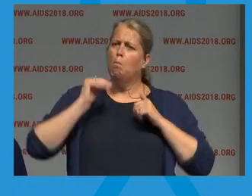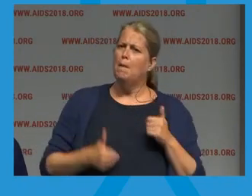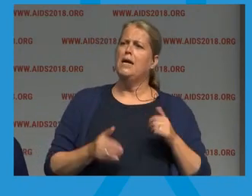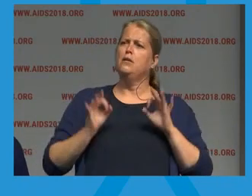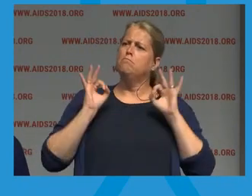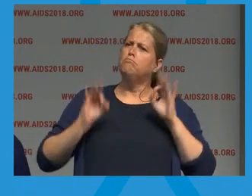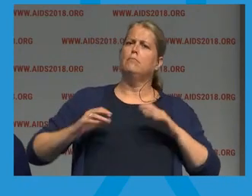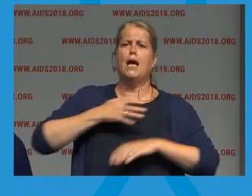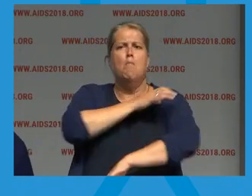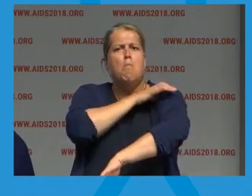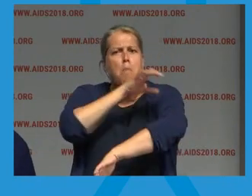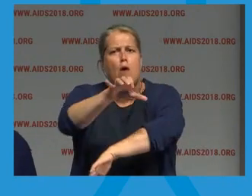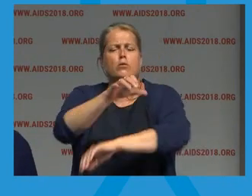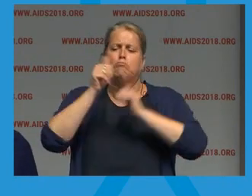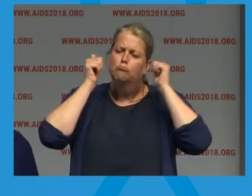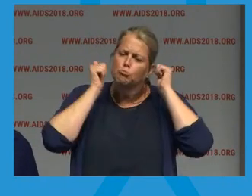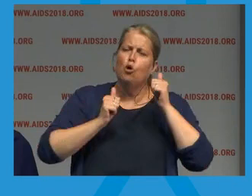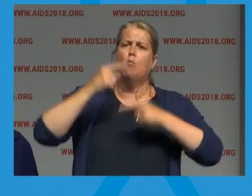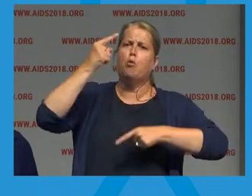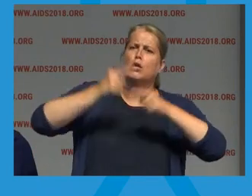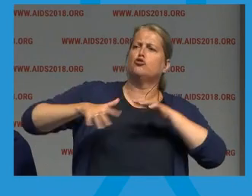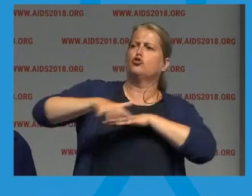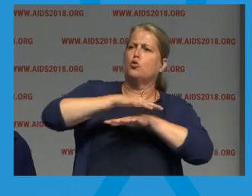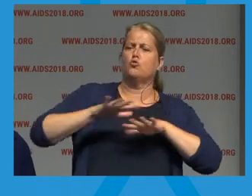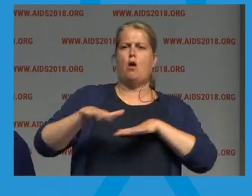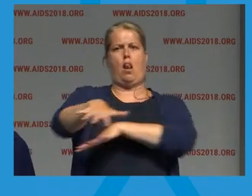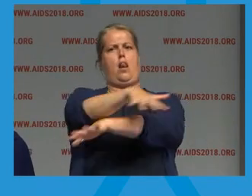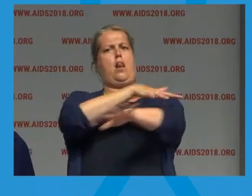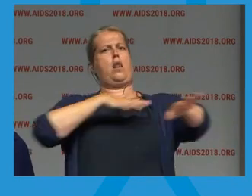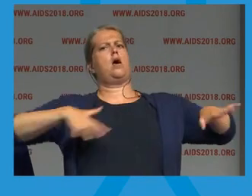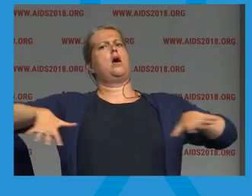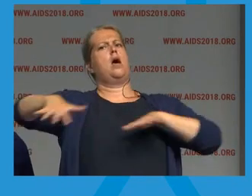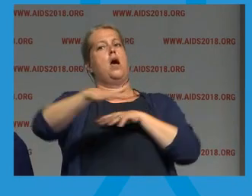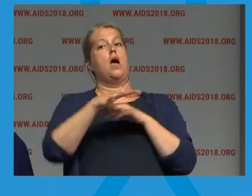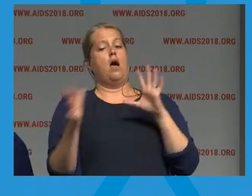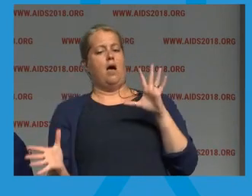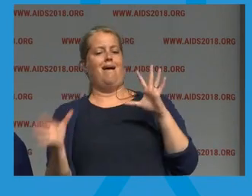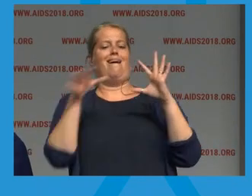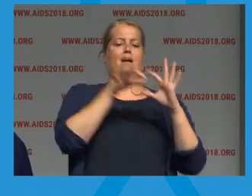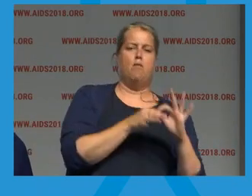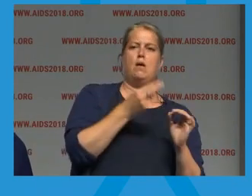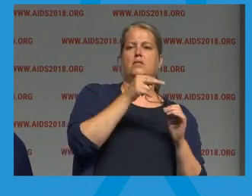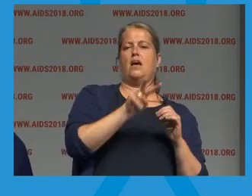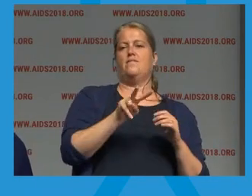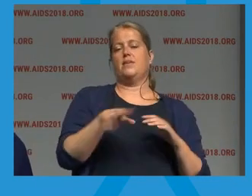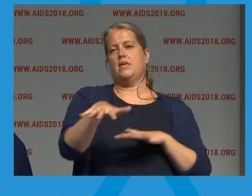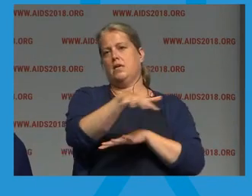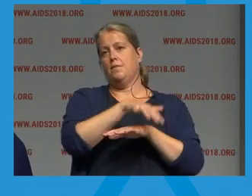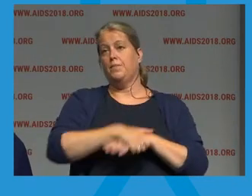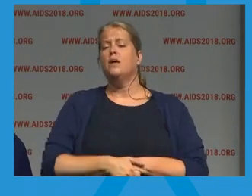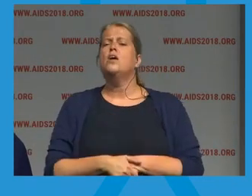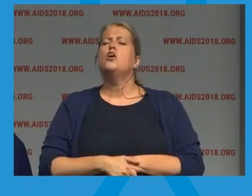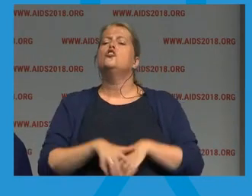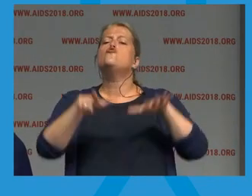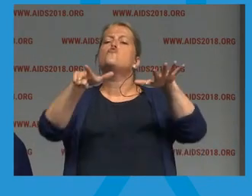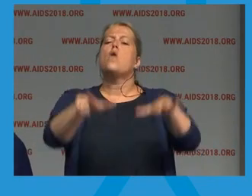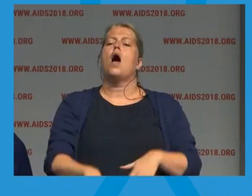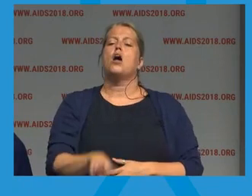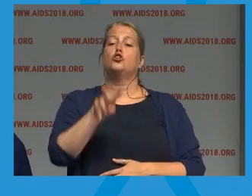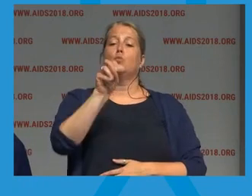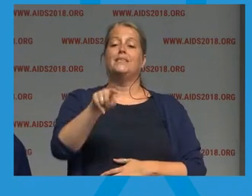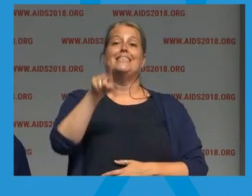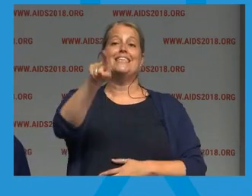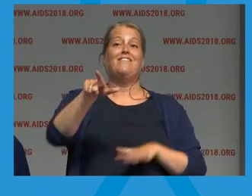political environment in their communities within the context of the HIV pandemic. In July 2017,